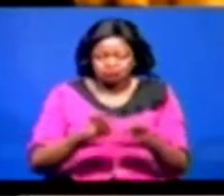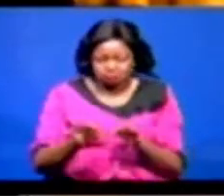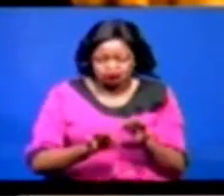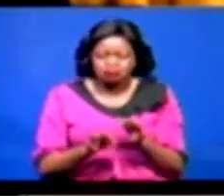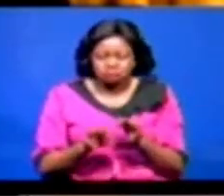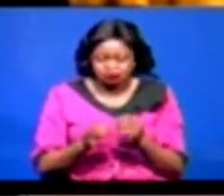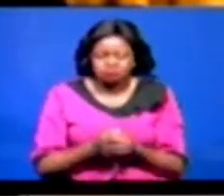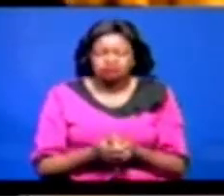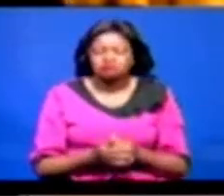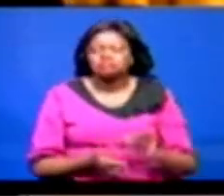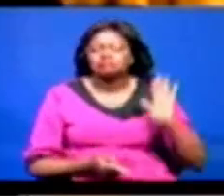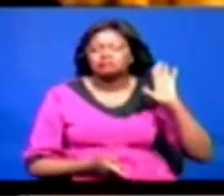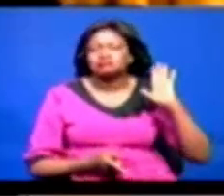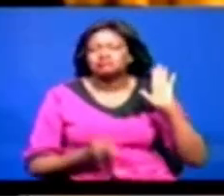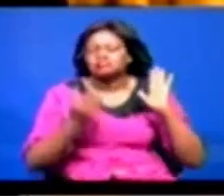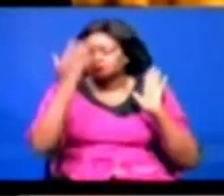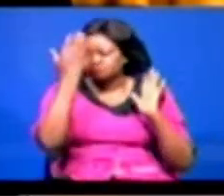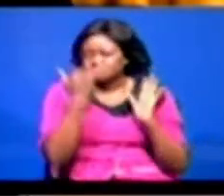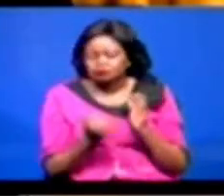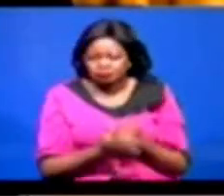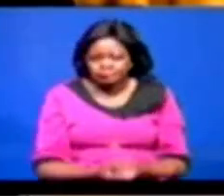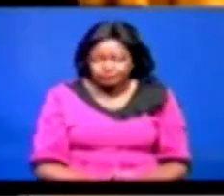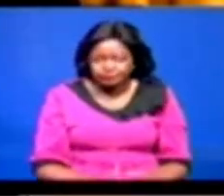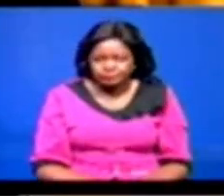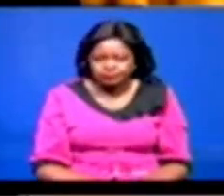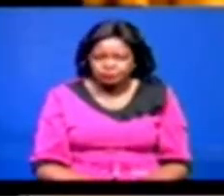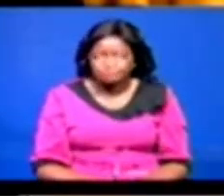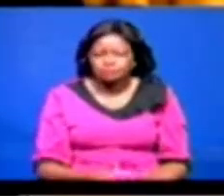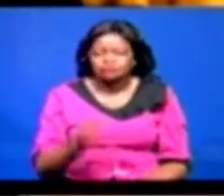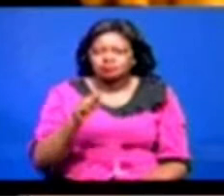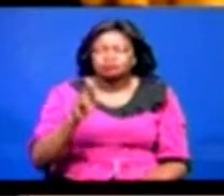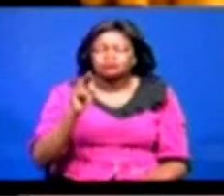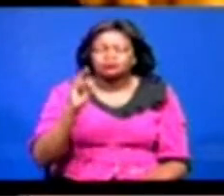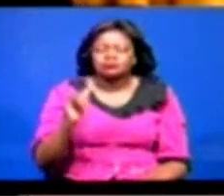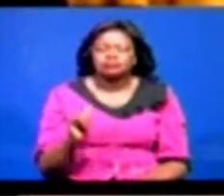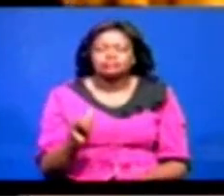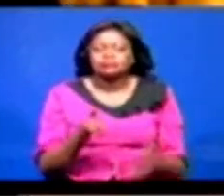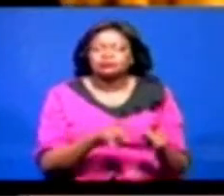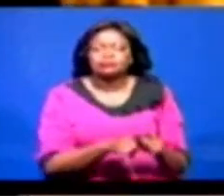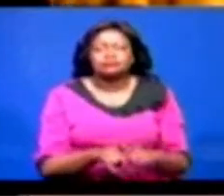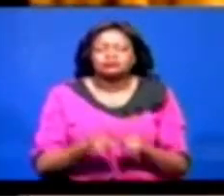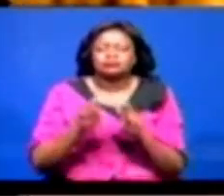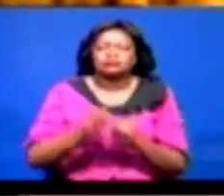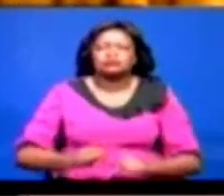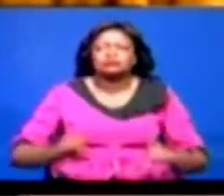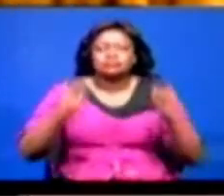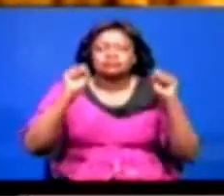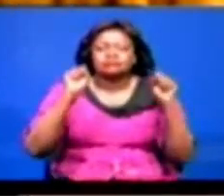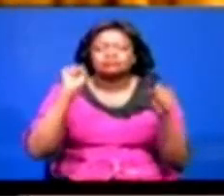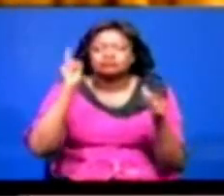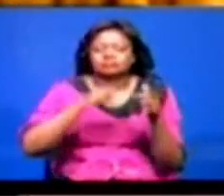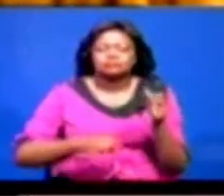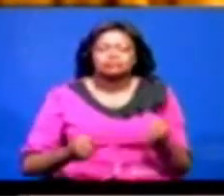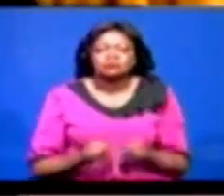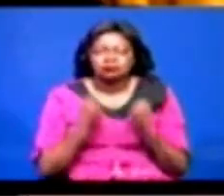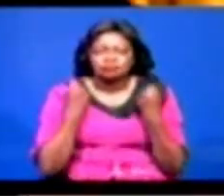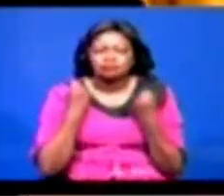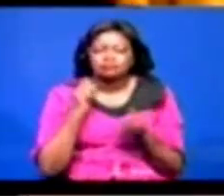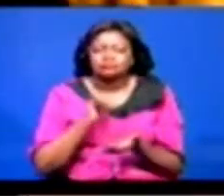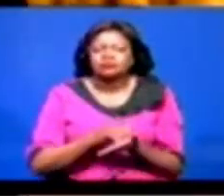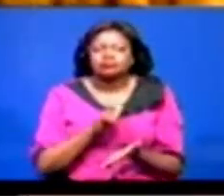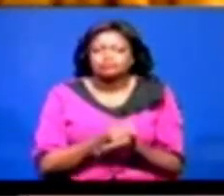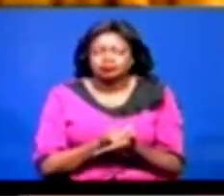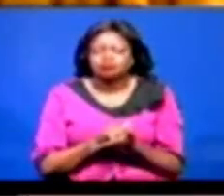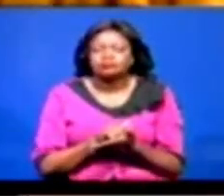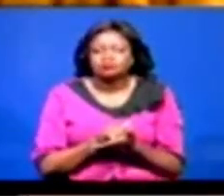sworn by Mr. Gulia and also by the chairperson. And what happened is that